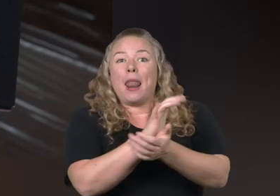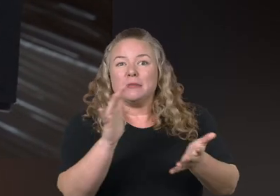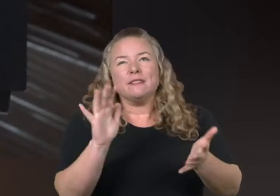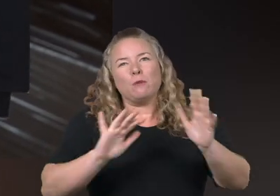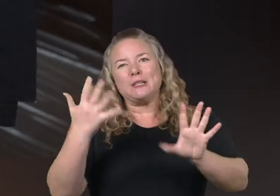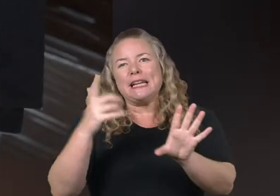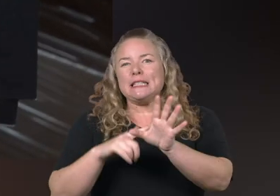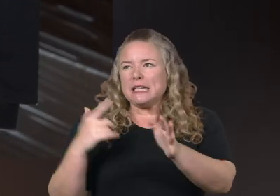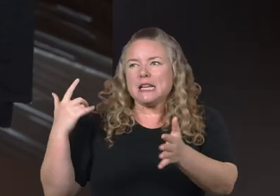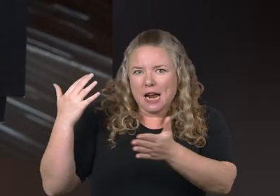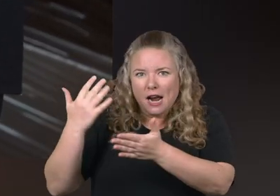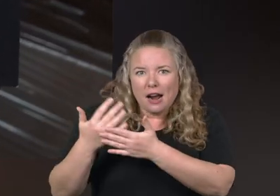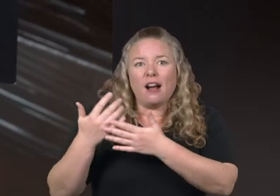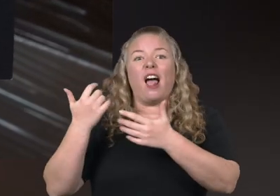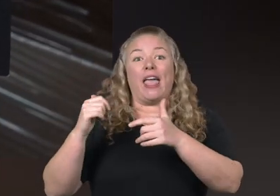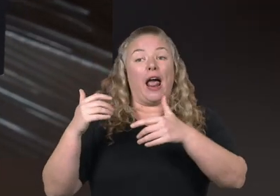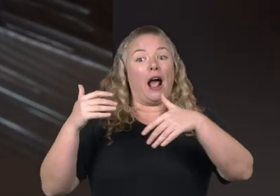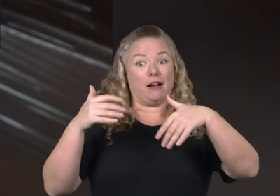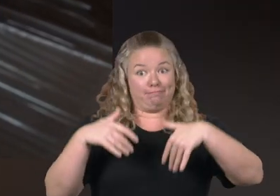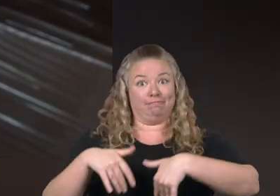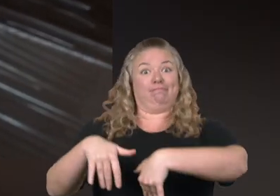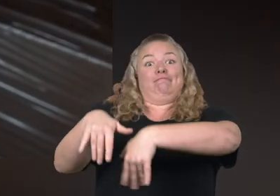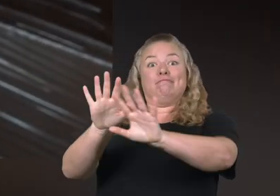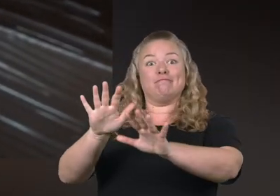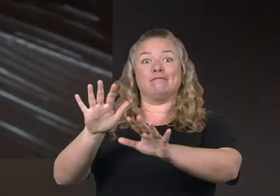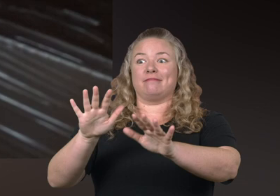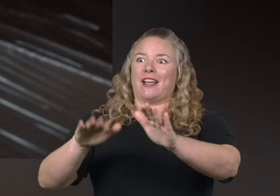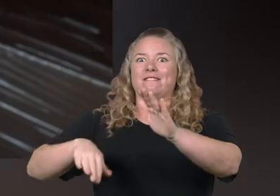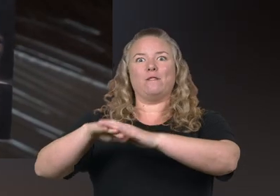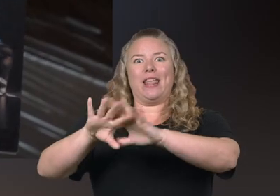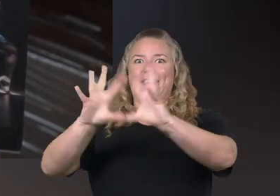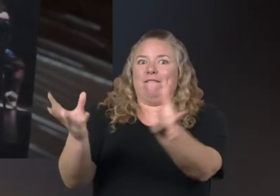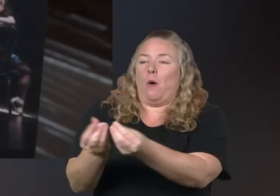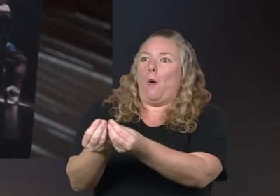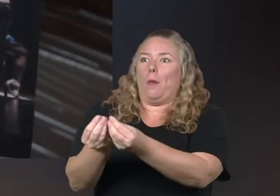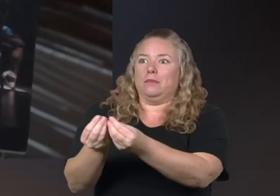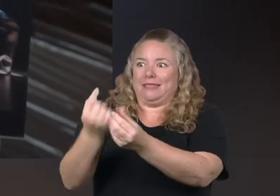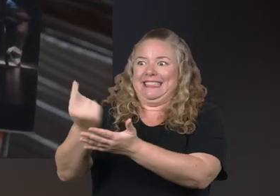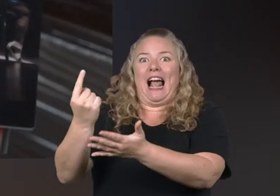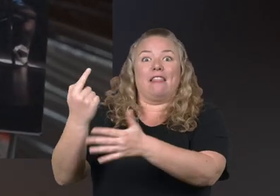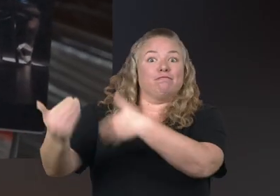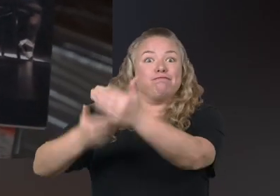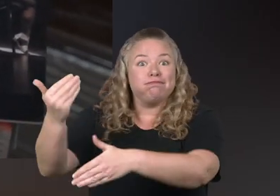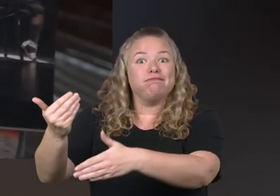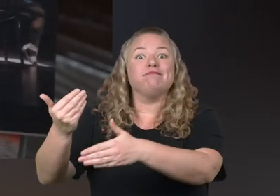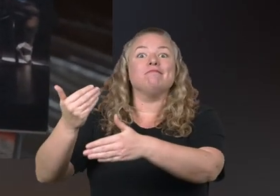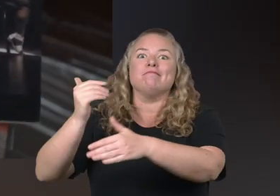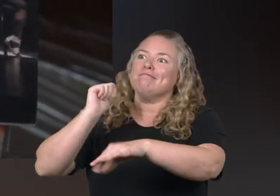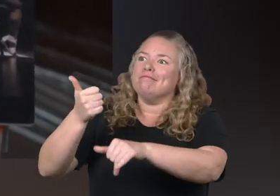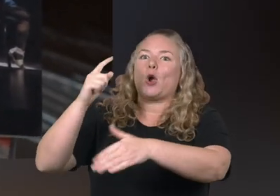years. And now it's sailed off as a fully formed and hopefully, you know,